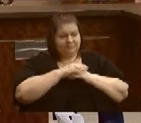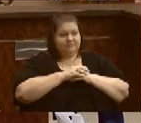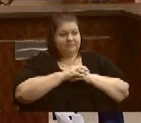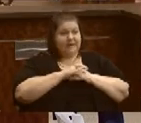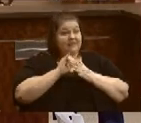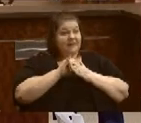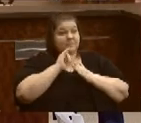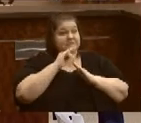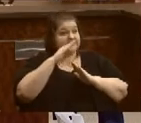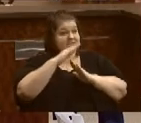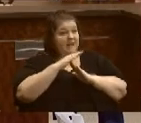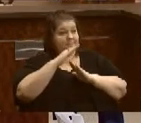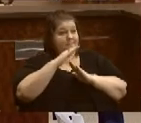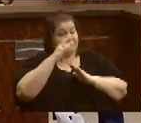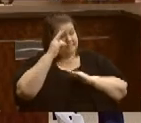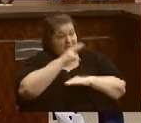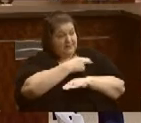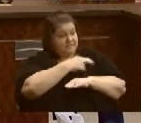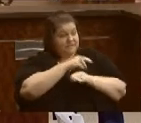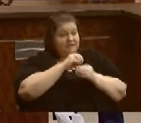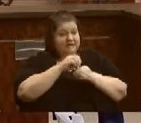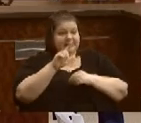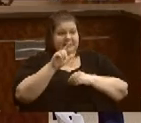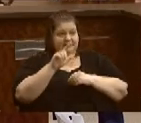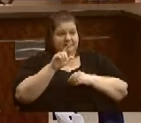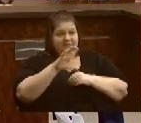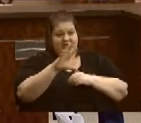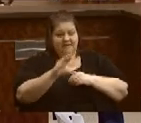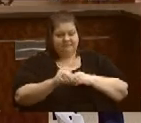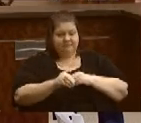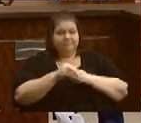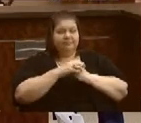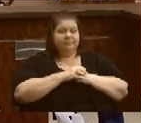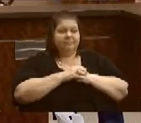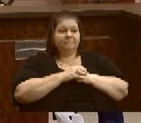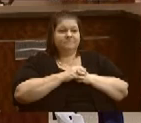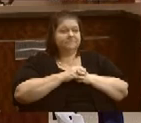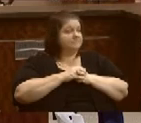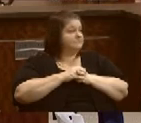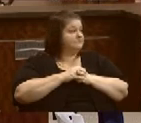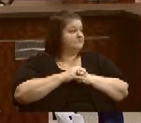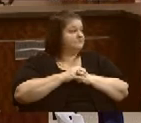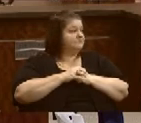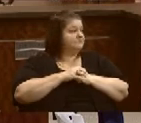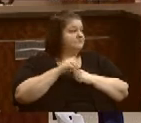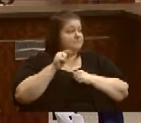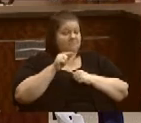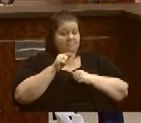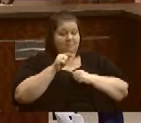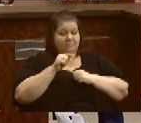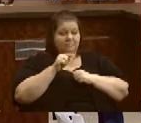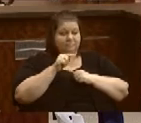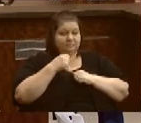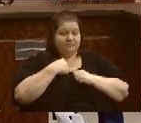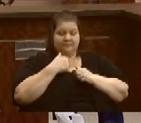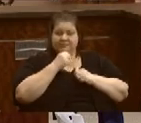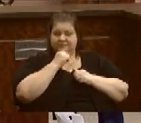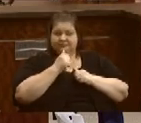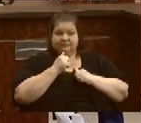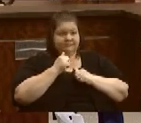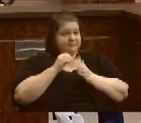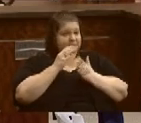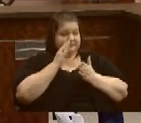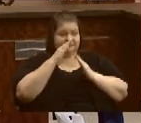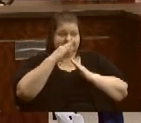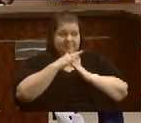America. But it always close to me because they only admitted the top students, and I was not a top